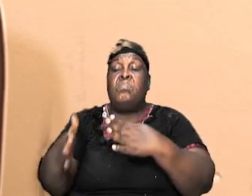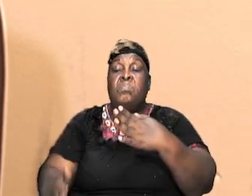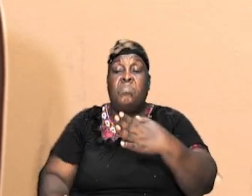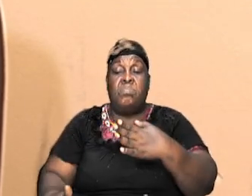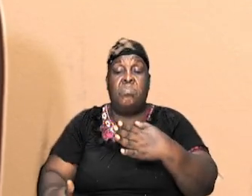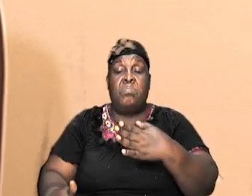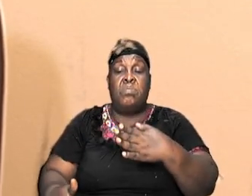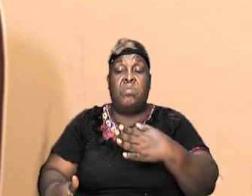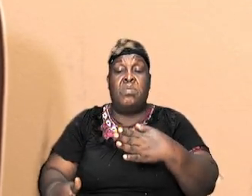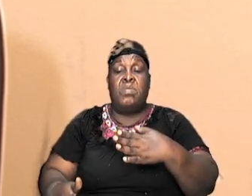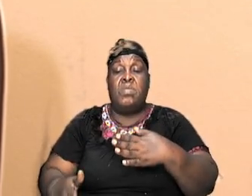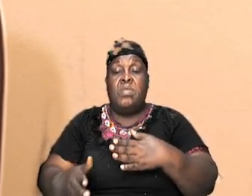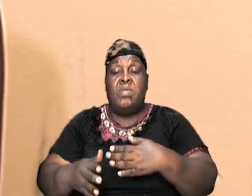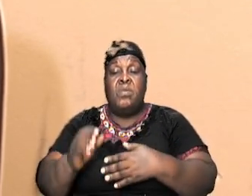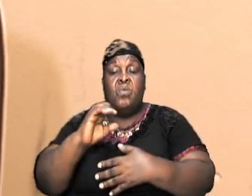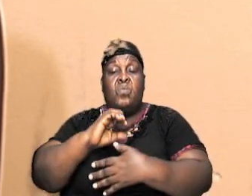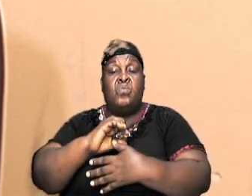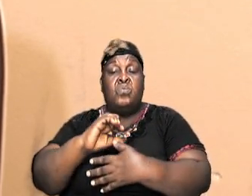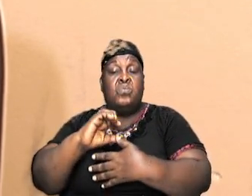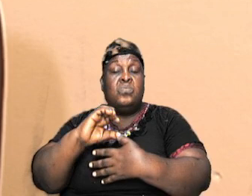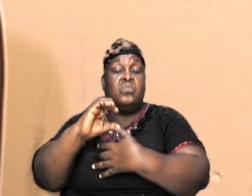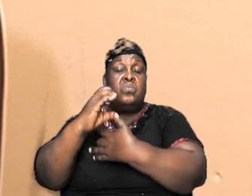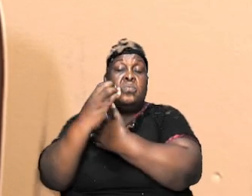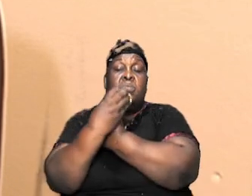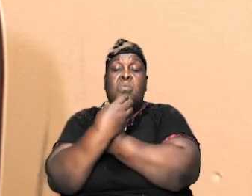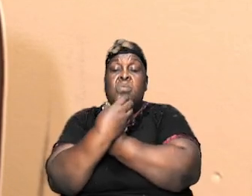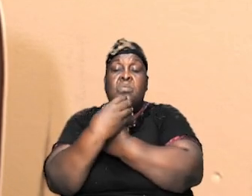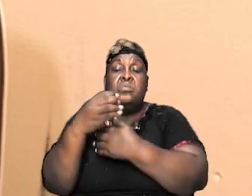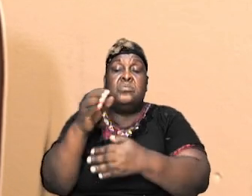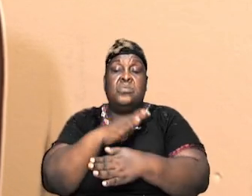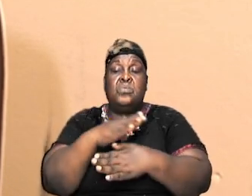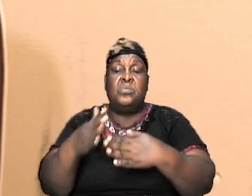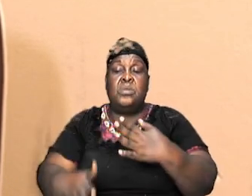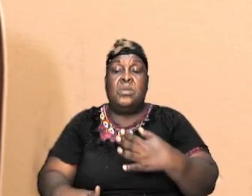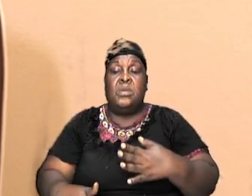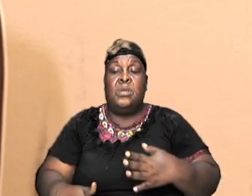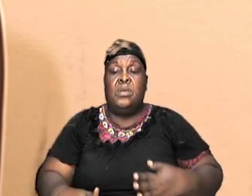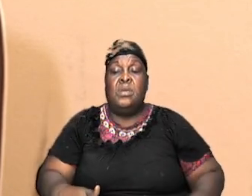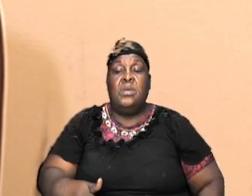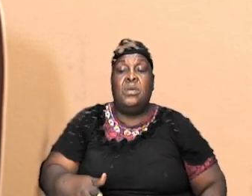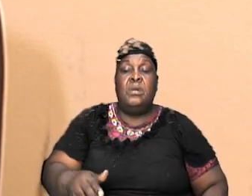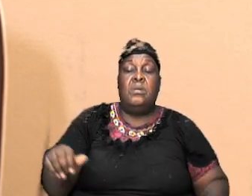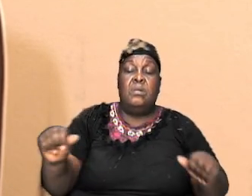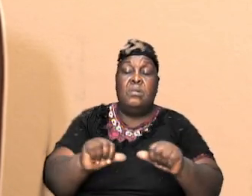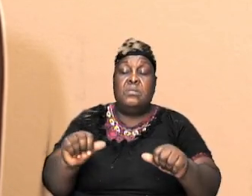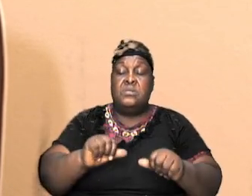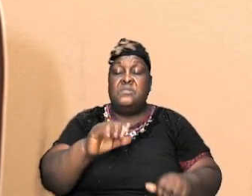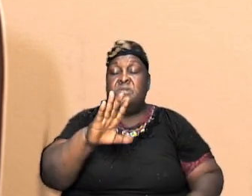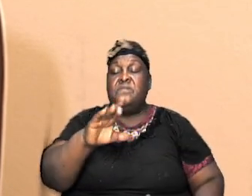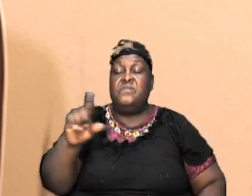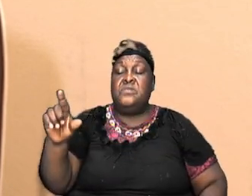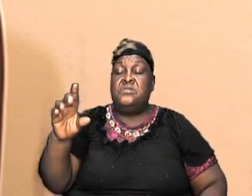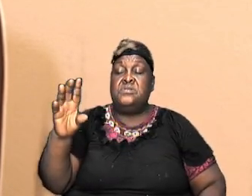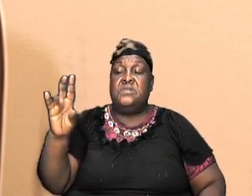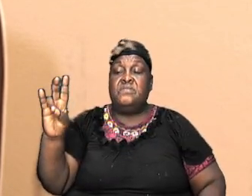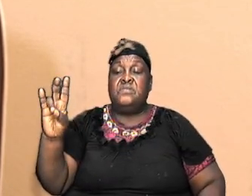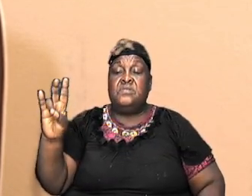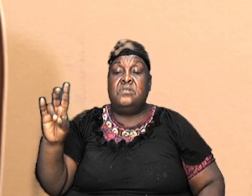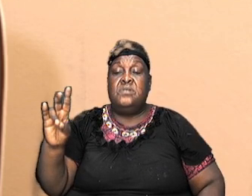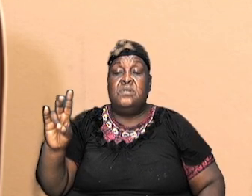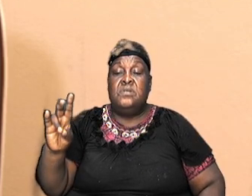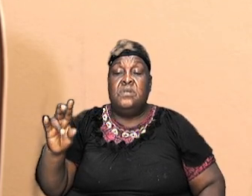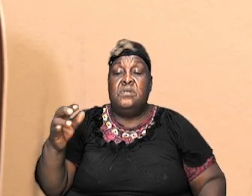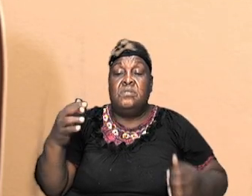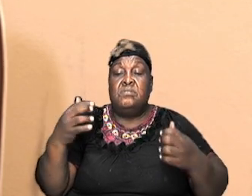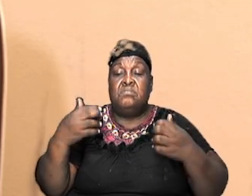is Culture Weekend. And so from August 5th to the 7th, we're going to have